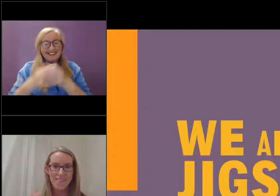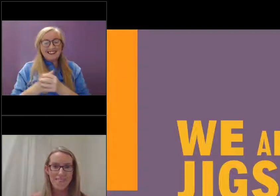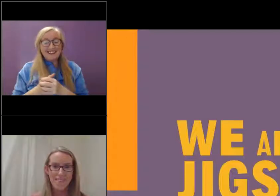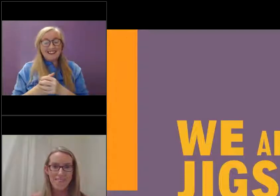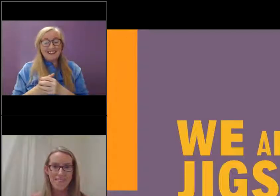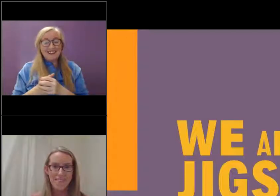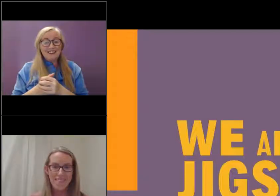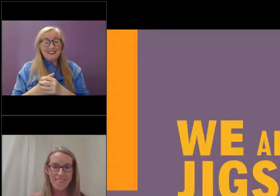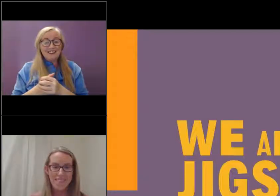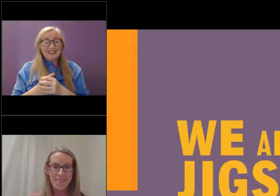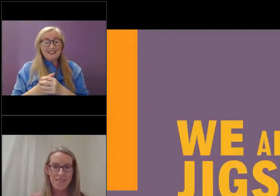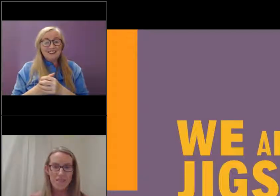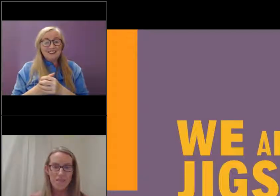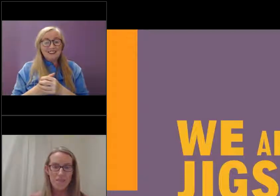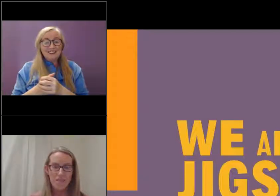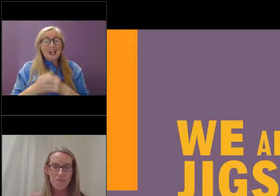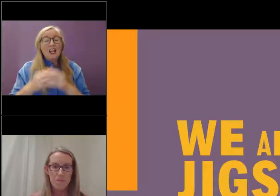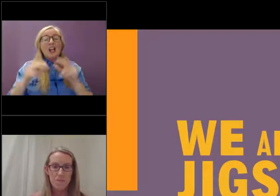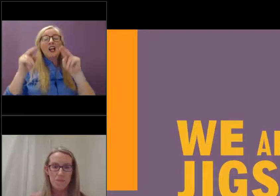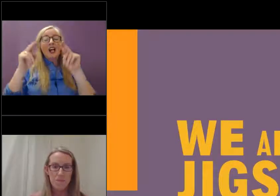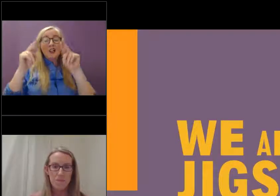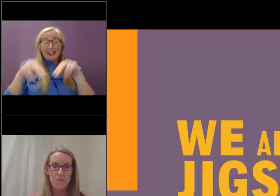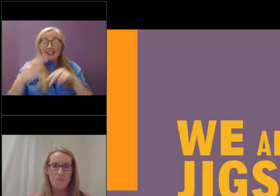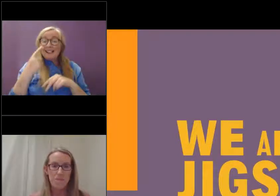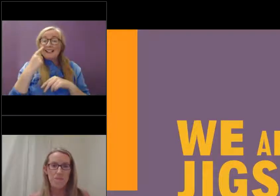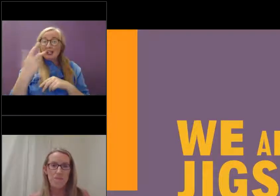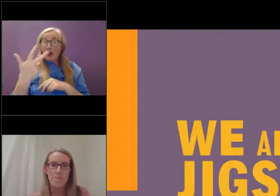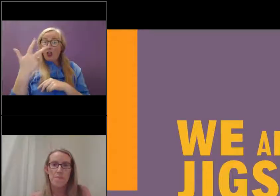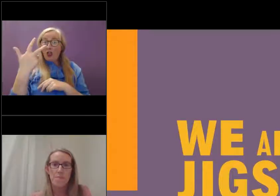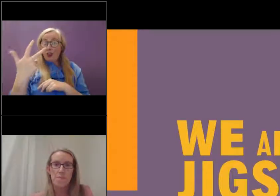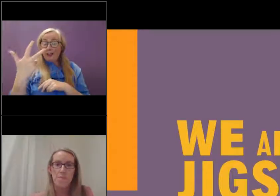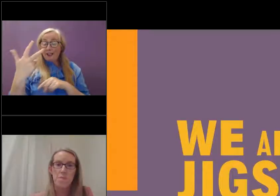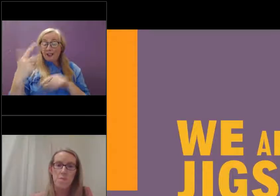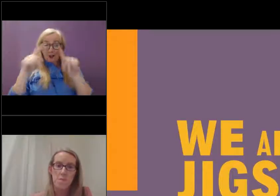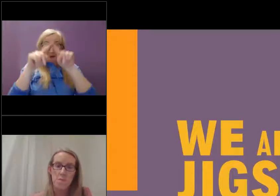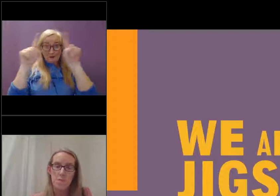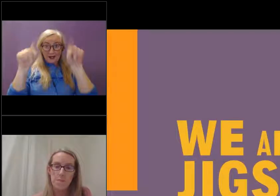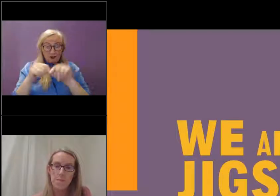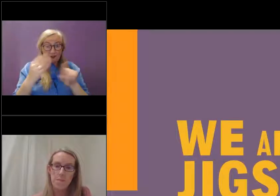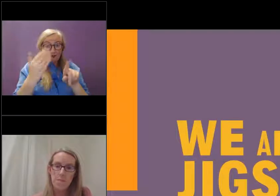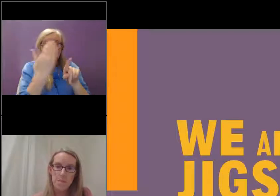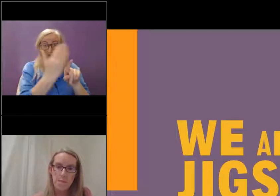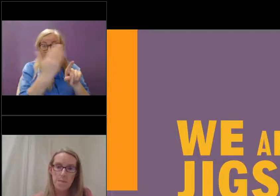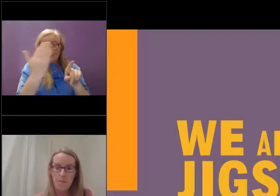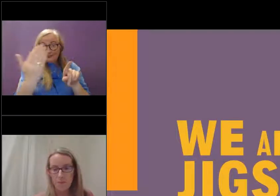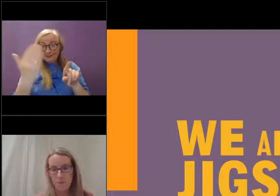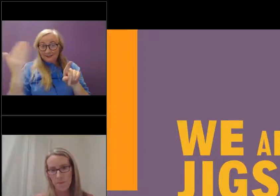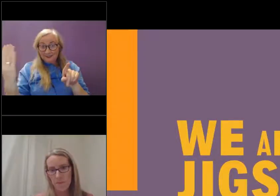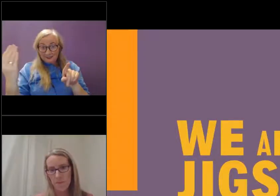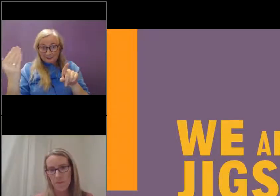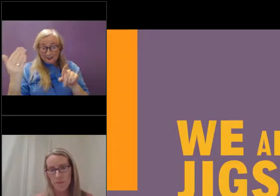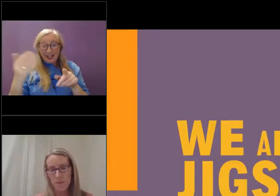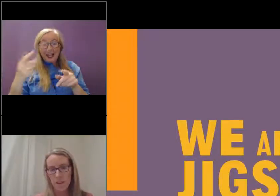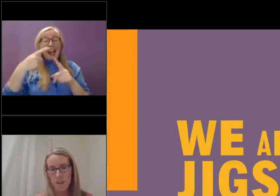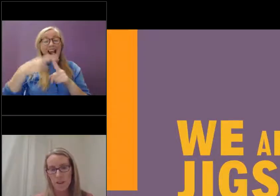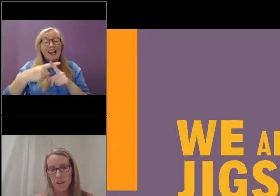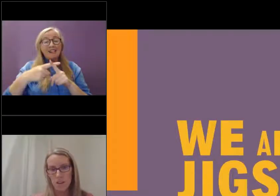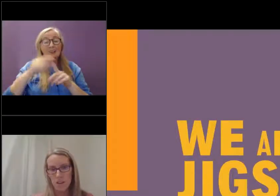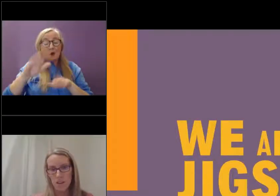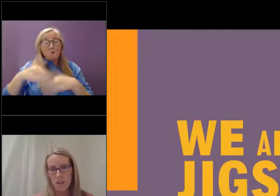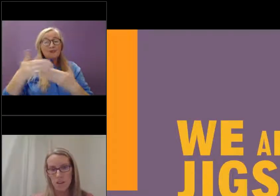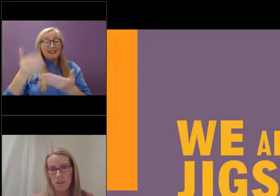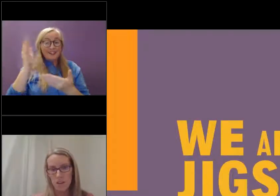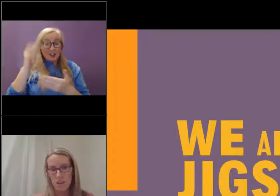And you can view the three of us on your page, or you can view one of us and the presentation, but you should be fit to see three of us and